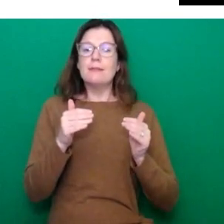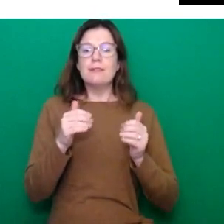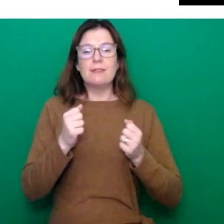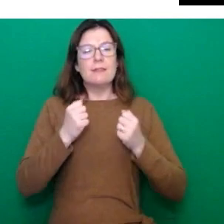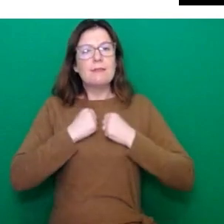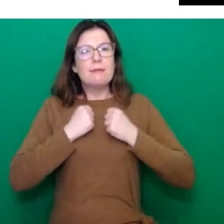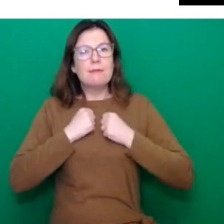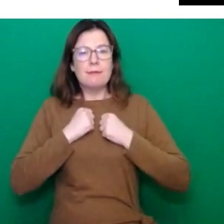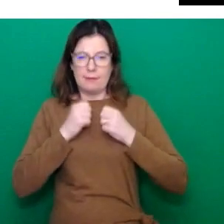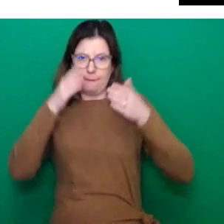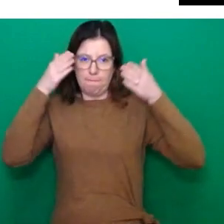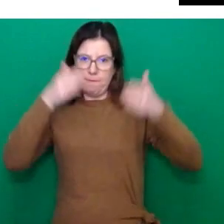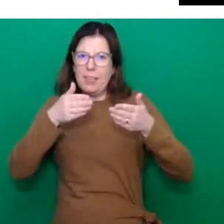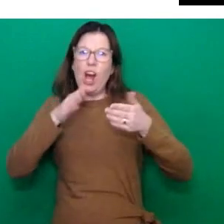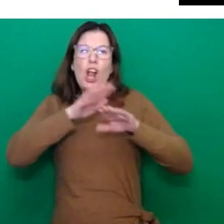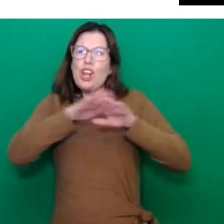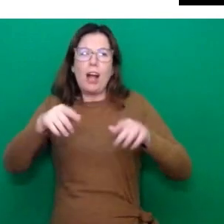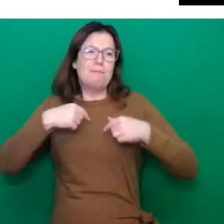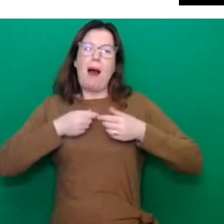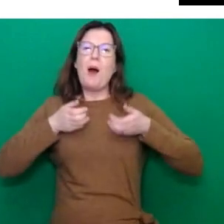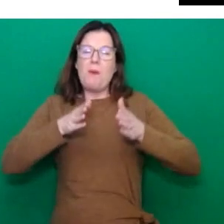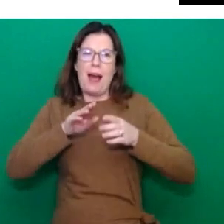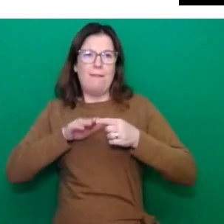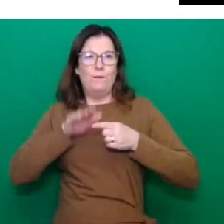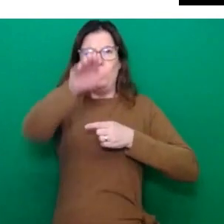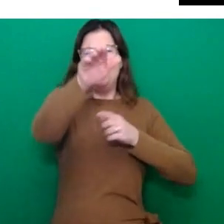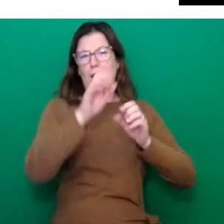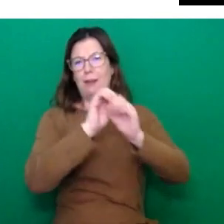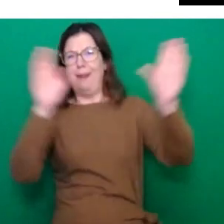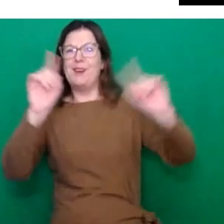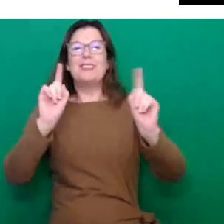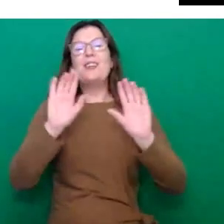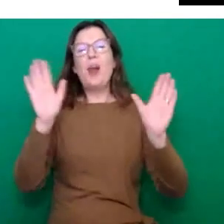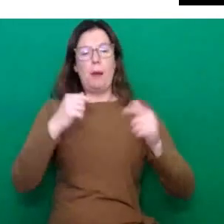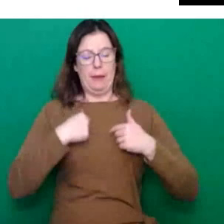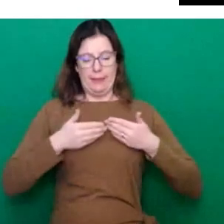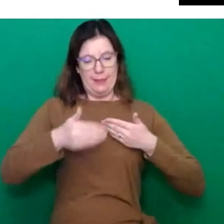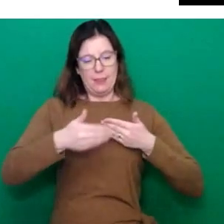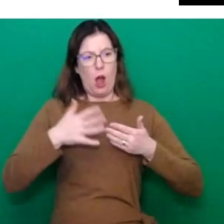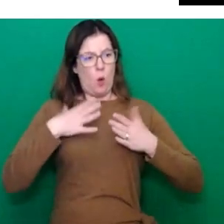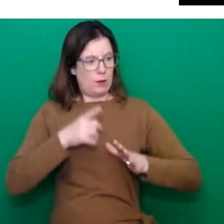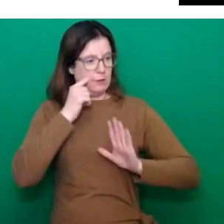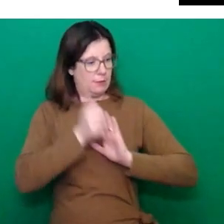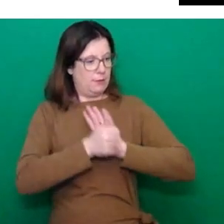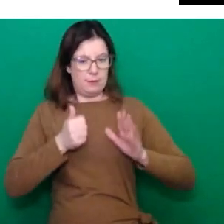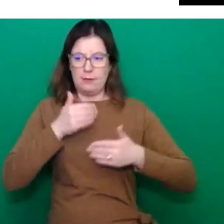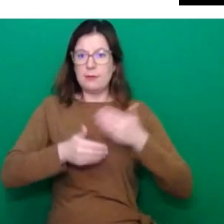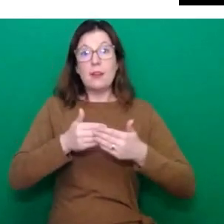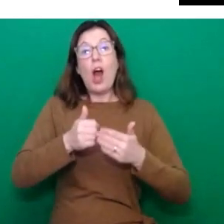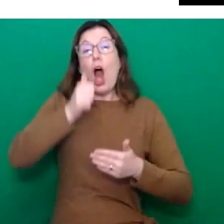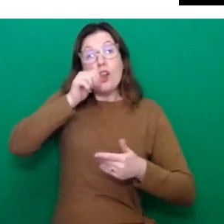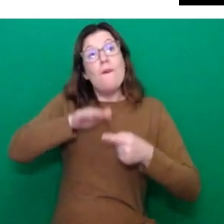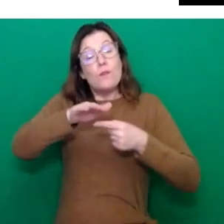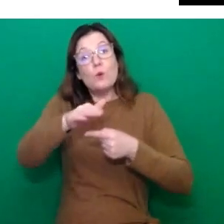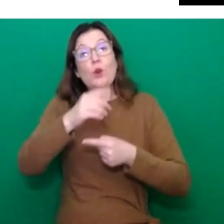eyes are kind of fixed, so I don't tend to look too far ahead of that. But it's nice that there are further opportunities, again, like